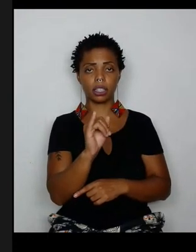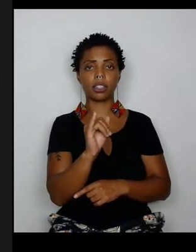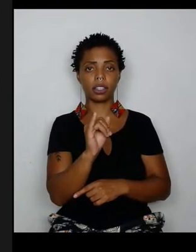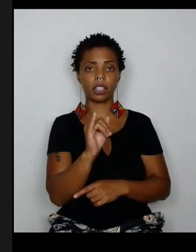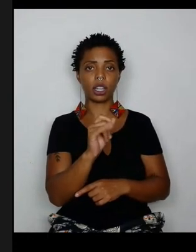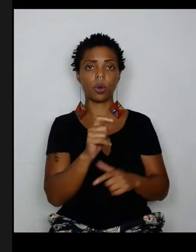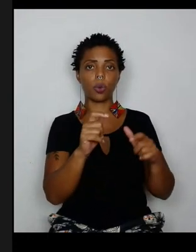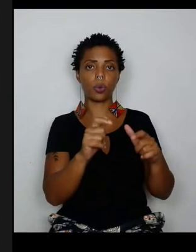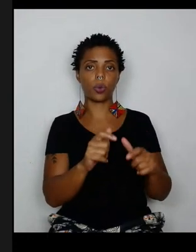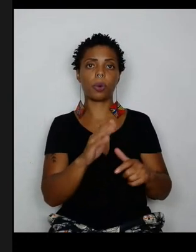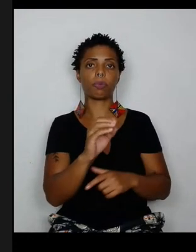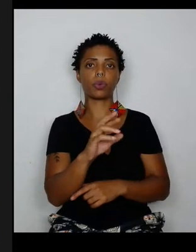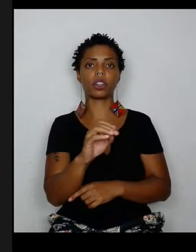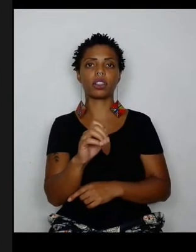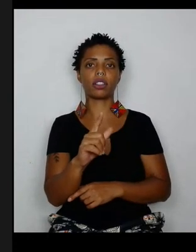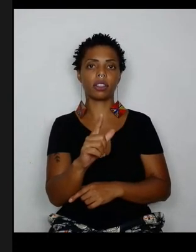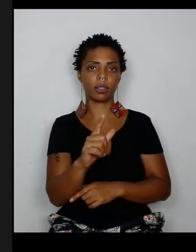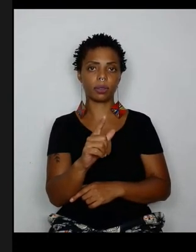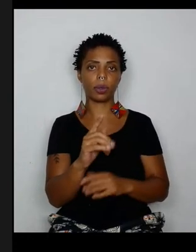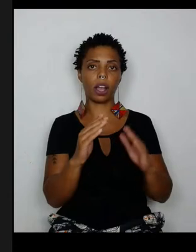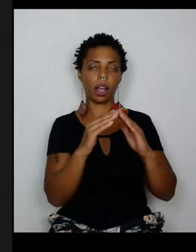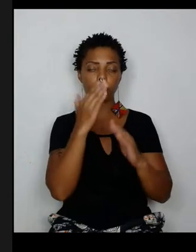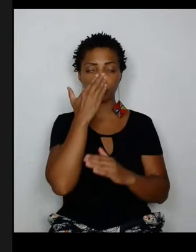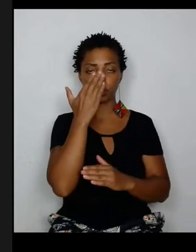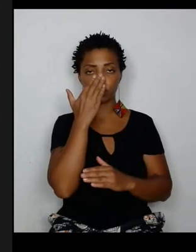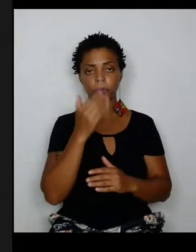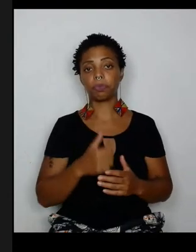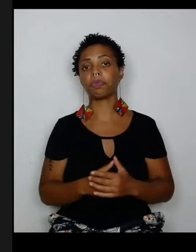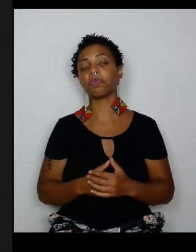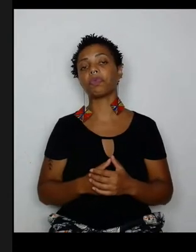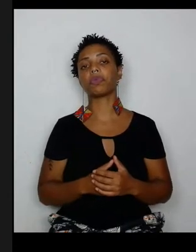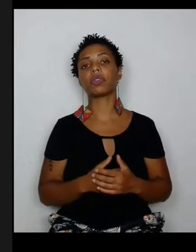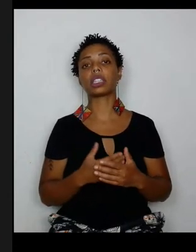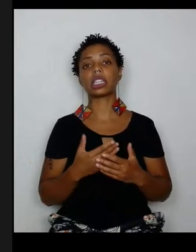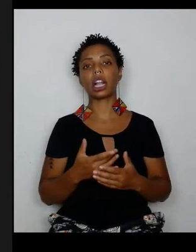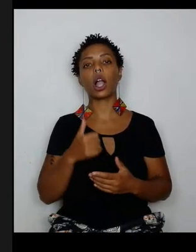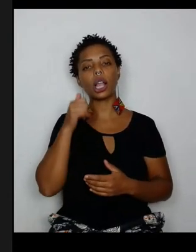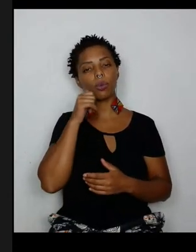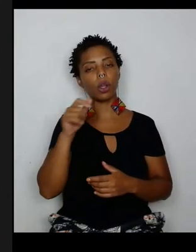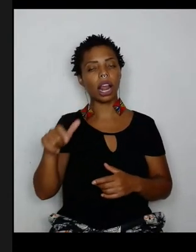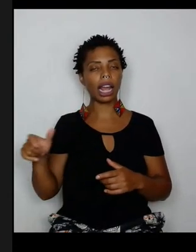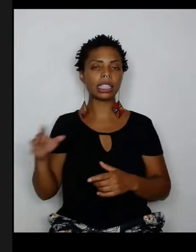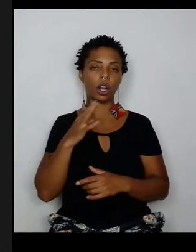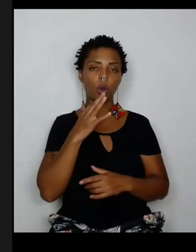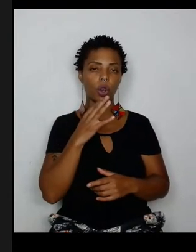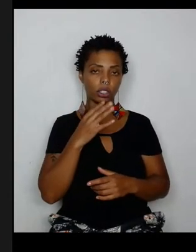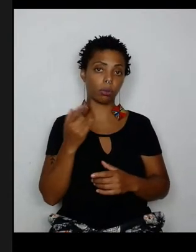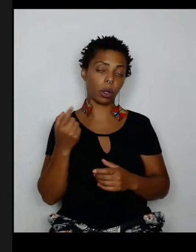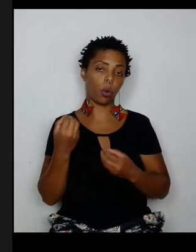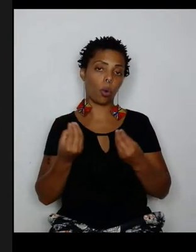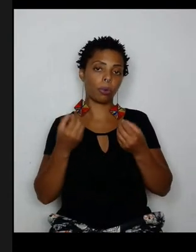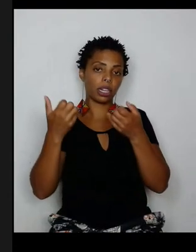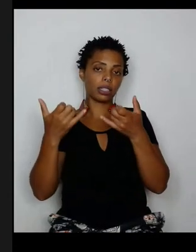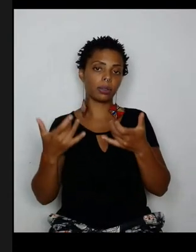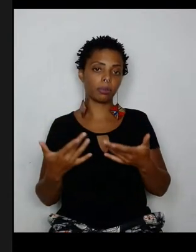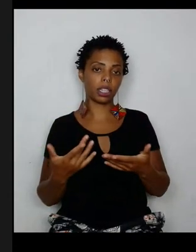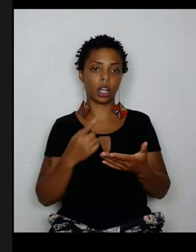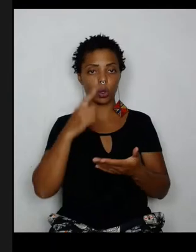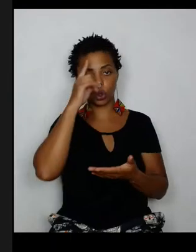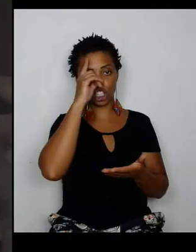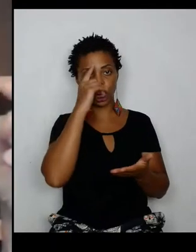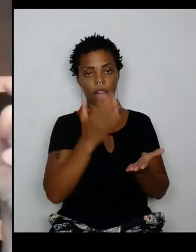um at least that he describes in his uh in his diaries weren't prostitutes